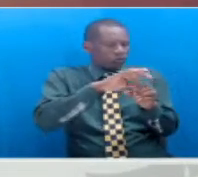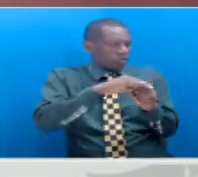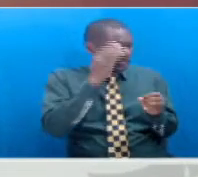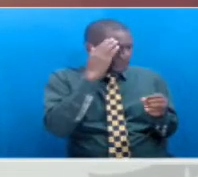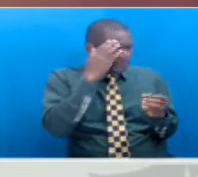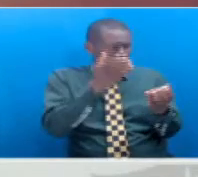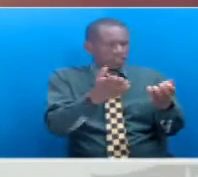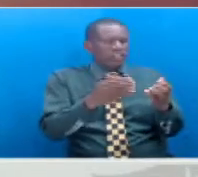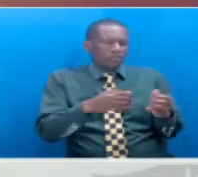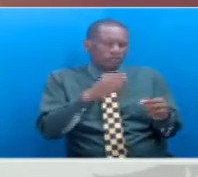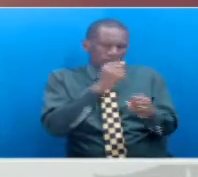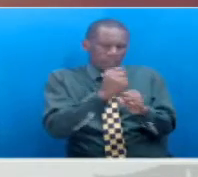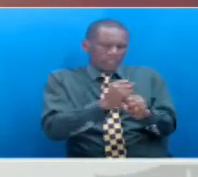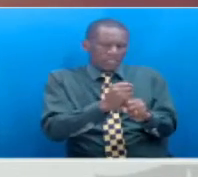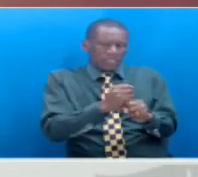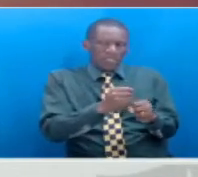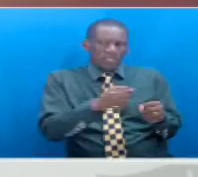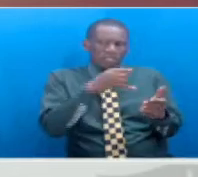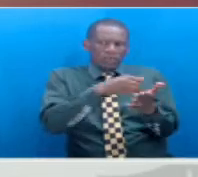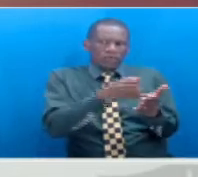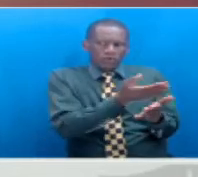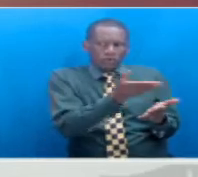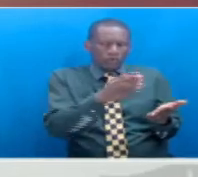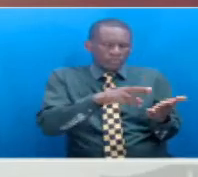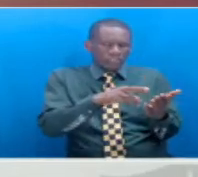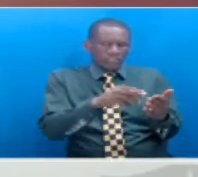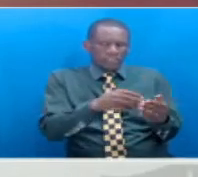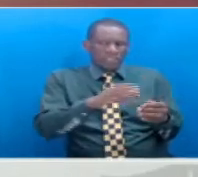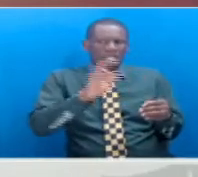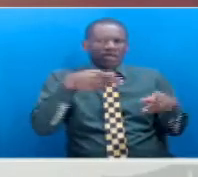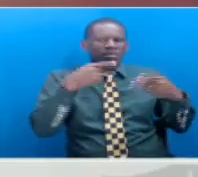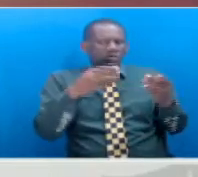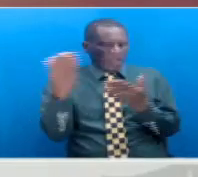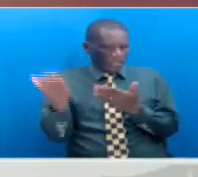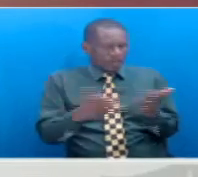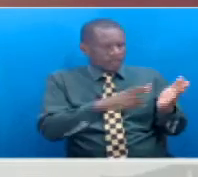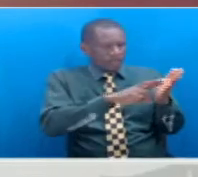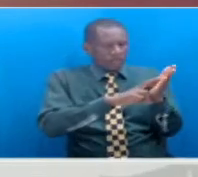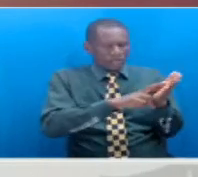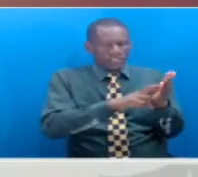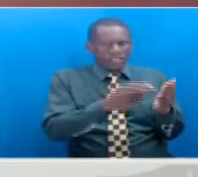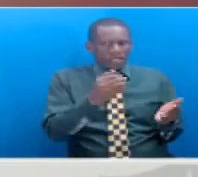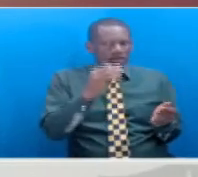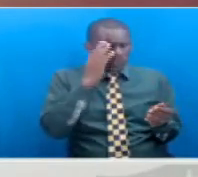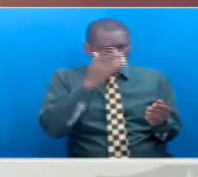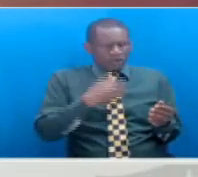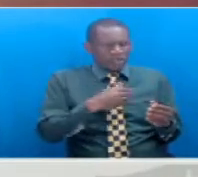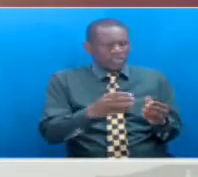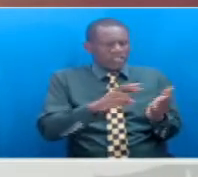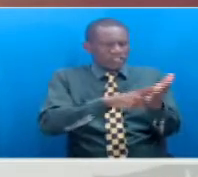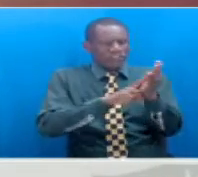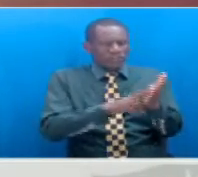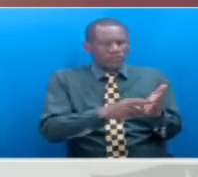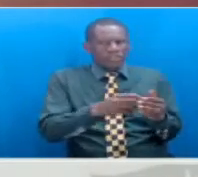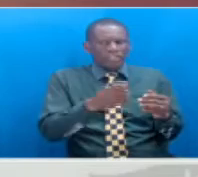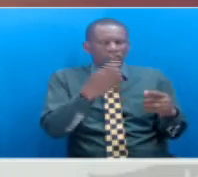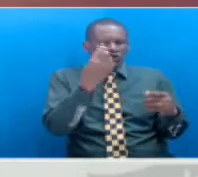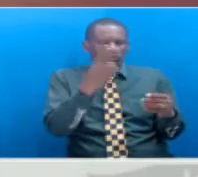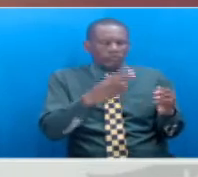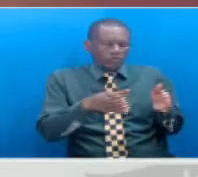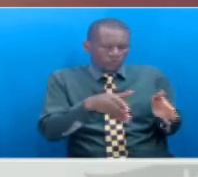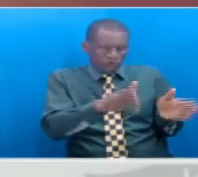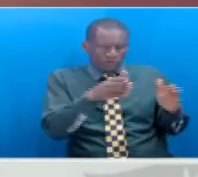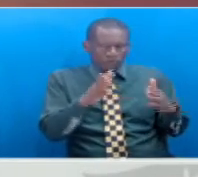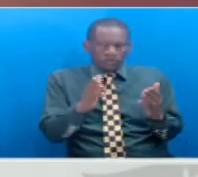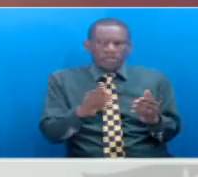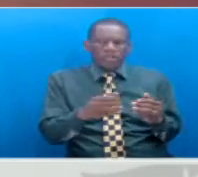happen at every stage, including when those registration. Kenyans are invited to register. I think you had the mass registration drives in 2 phases,